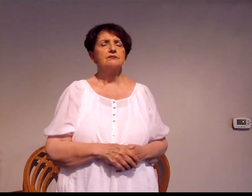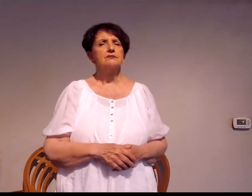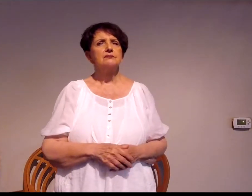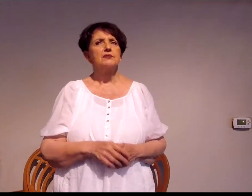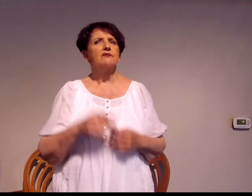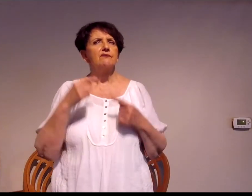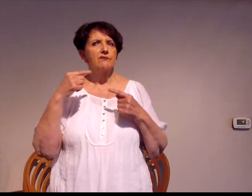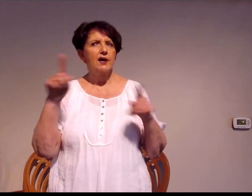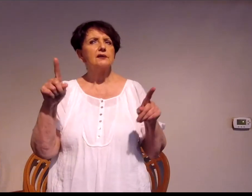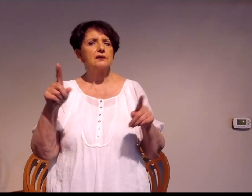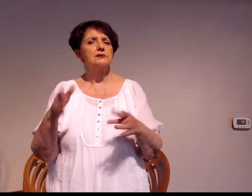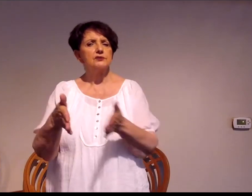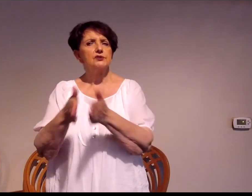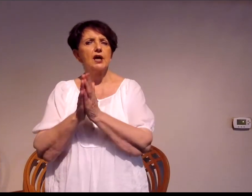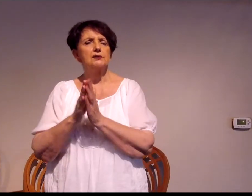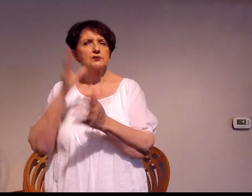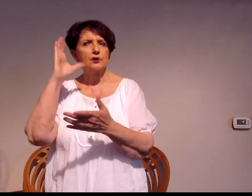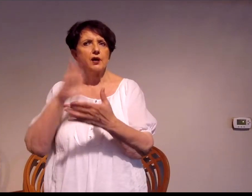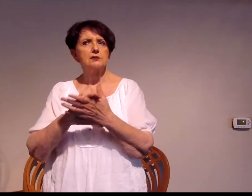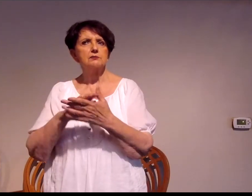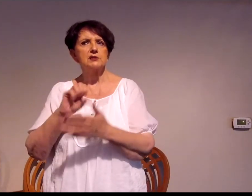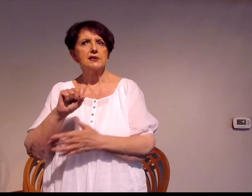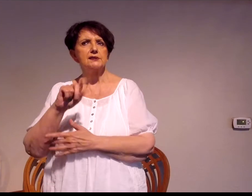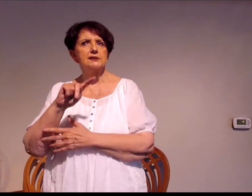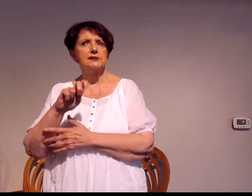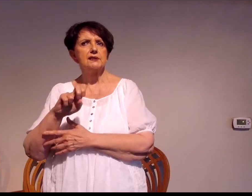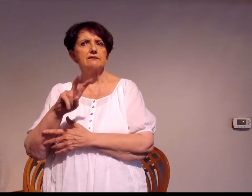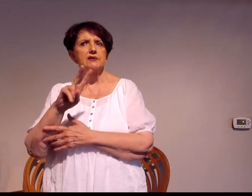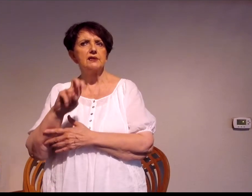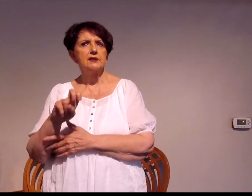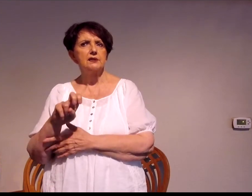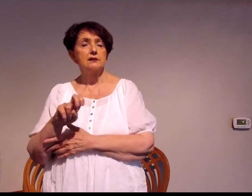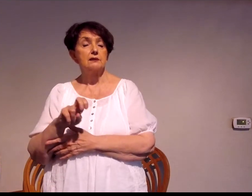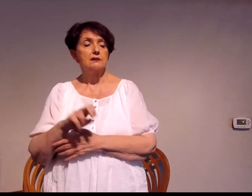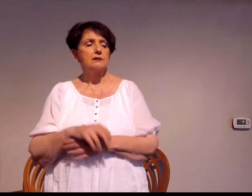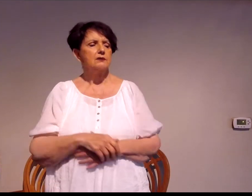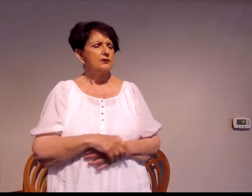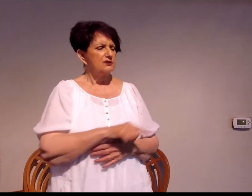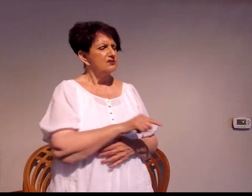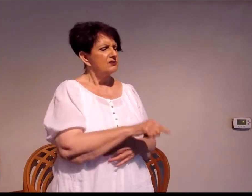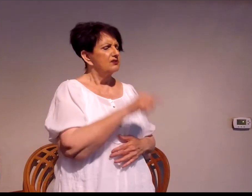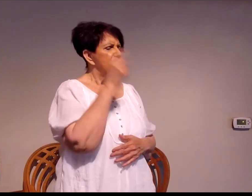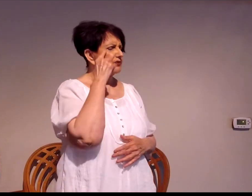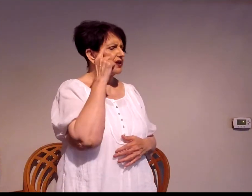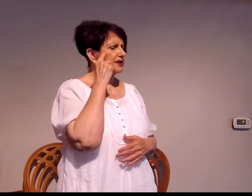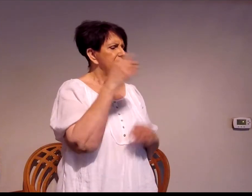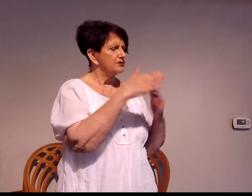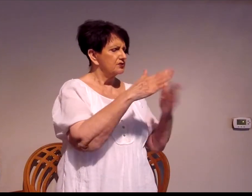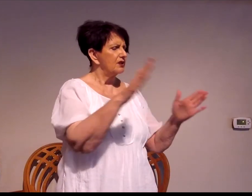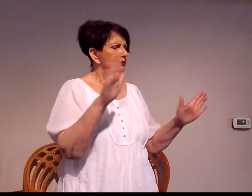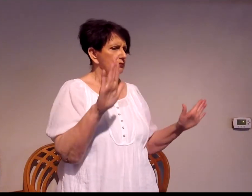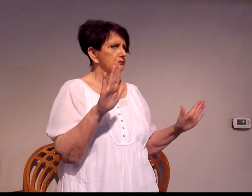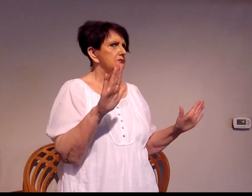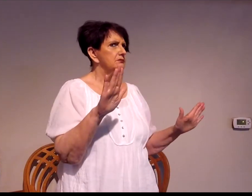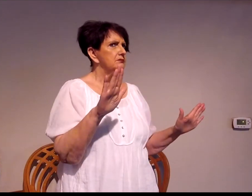her husband, Steve, and she asked him, honey, do you think that in general, people are doing the best they